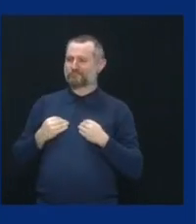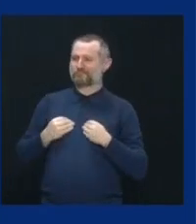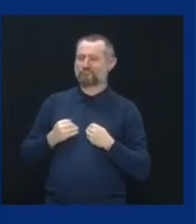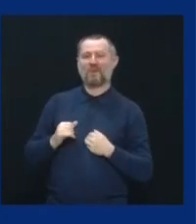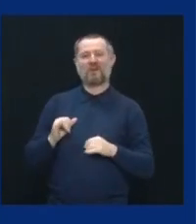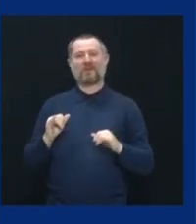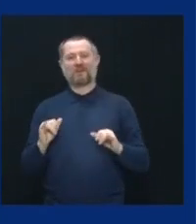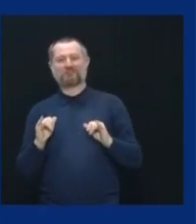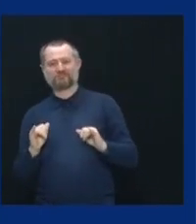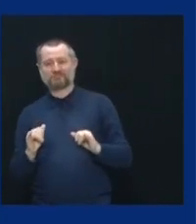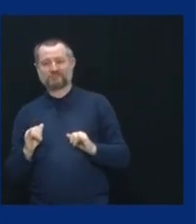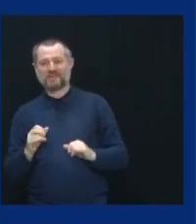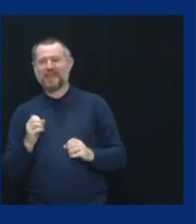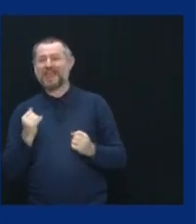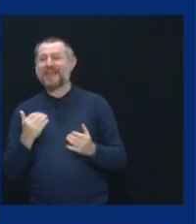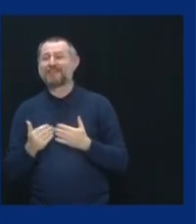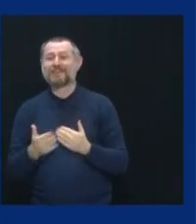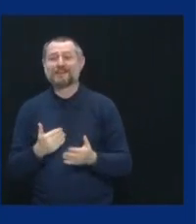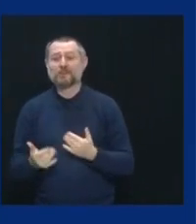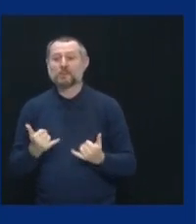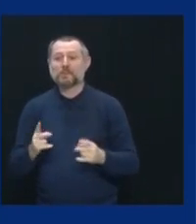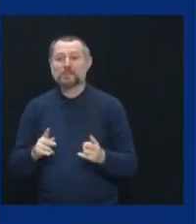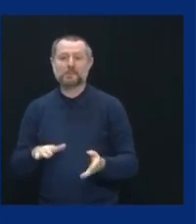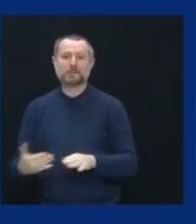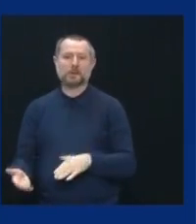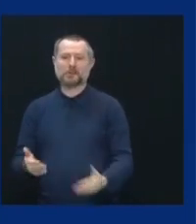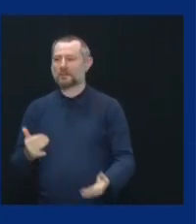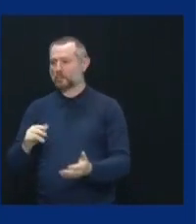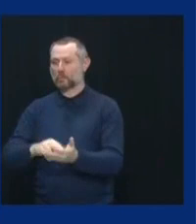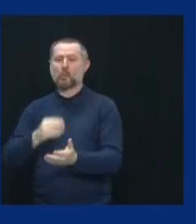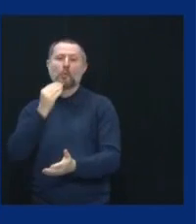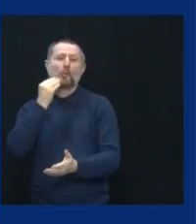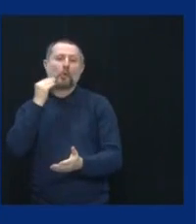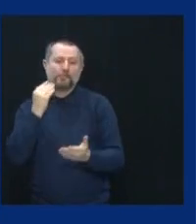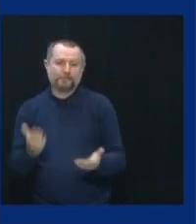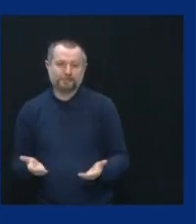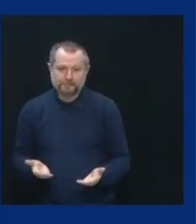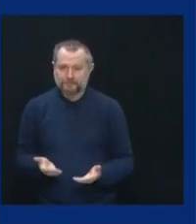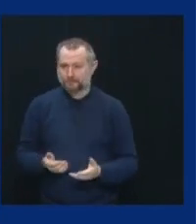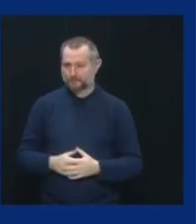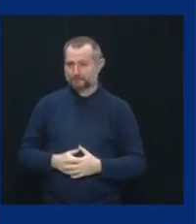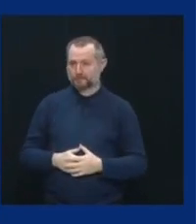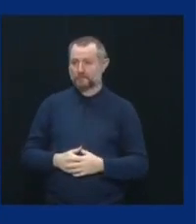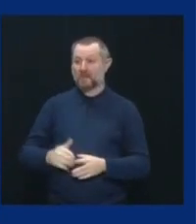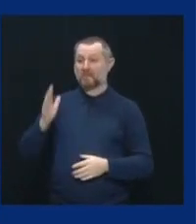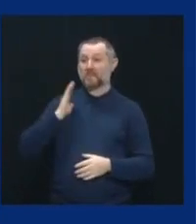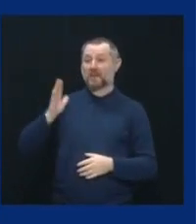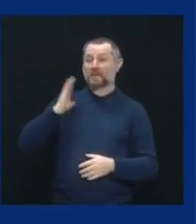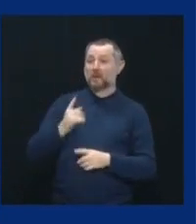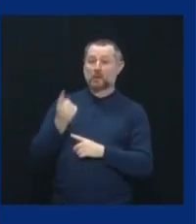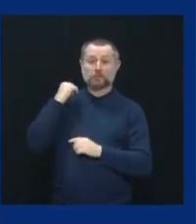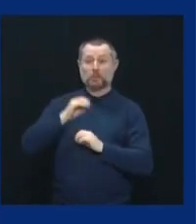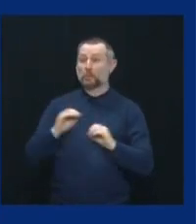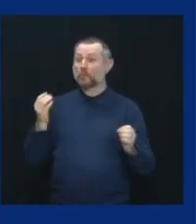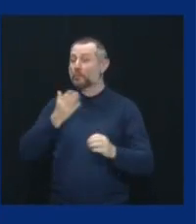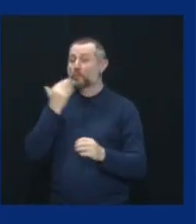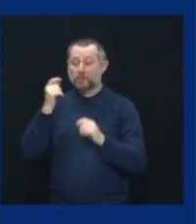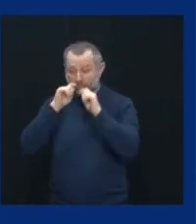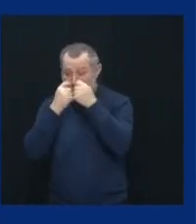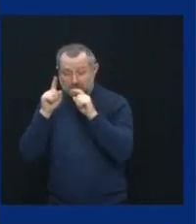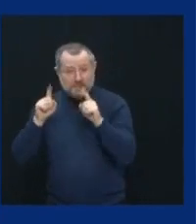homes. They still die. Back then, we didn't have COVID tests. We didn't have